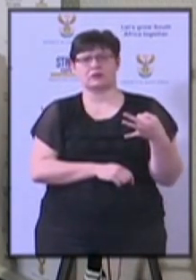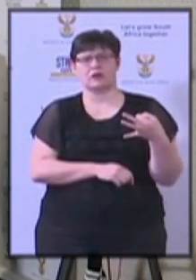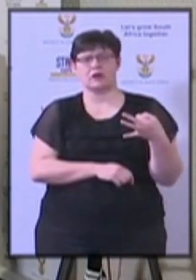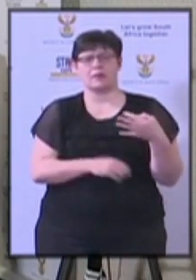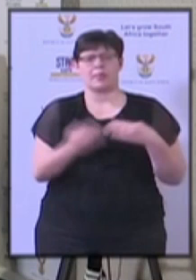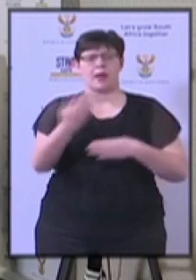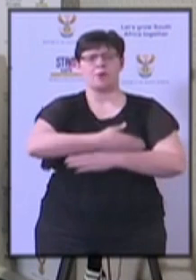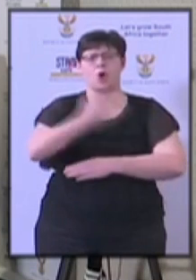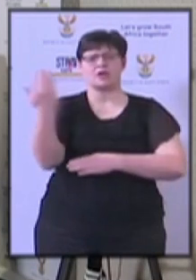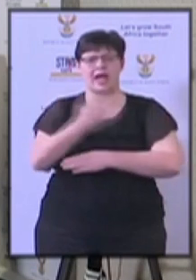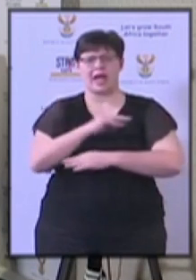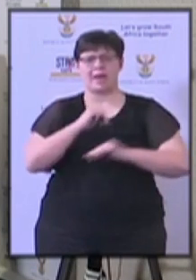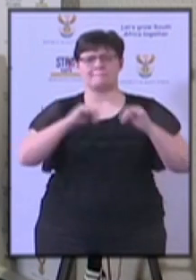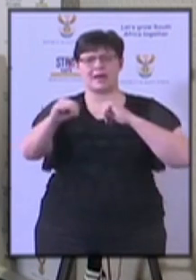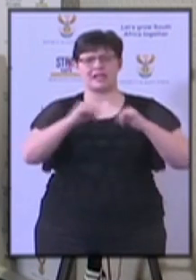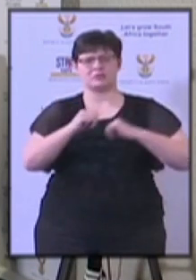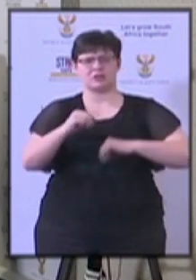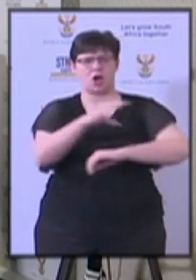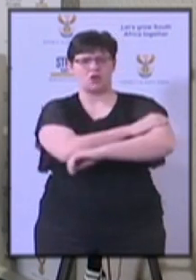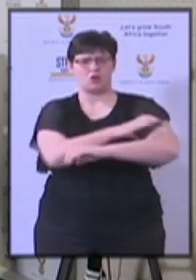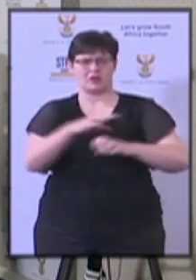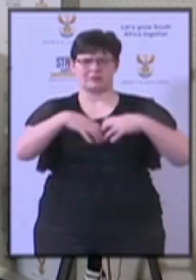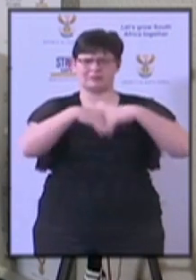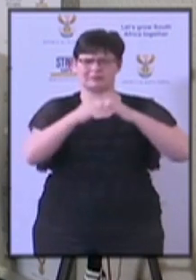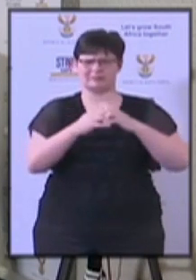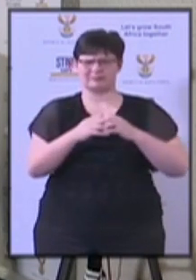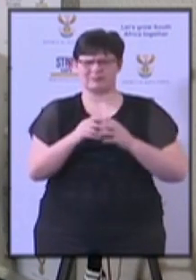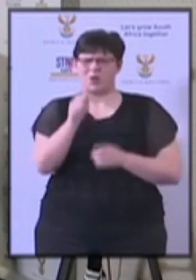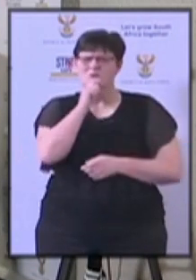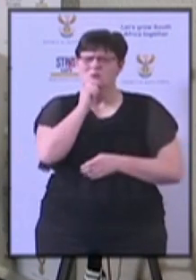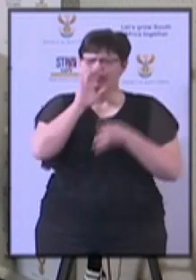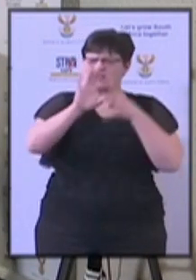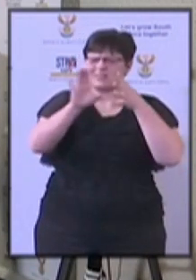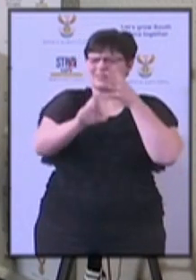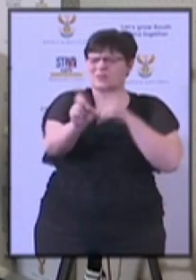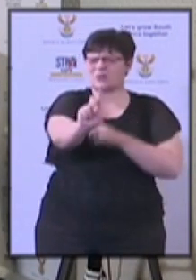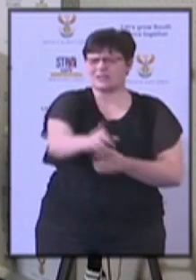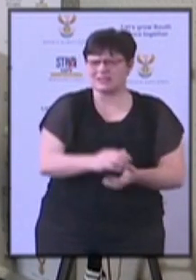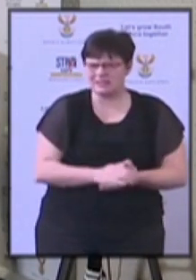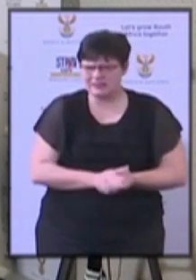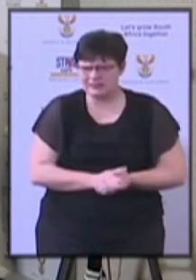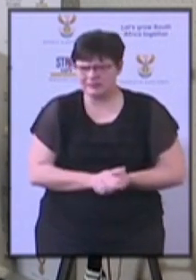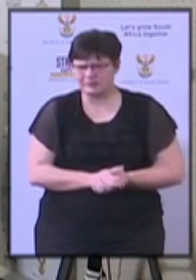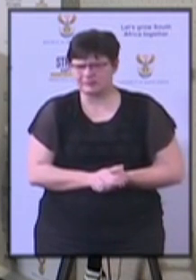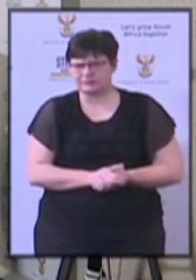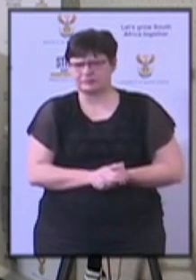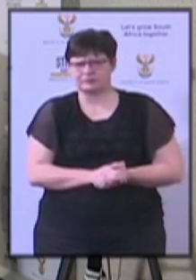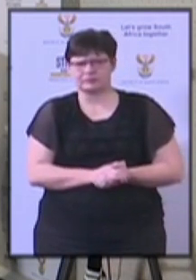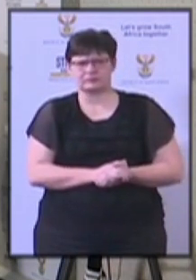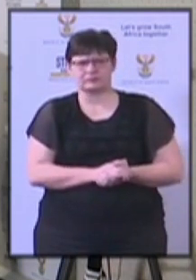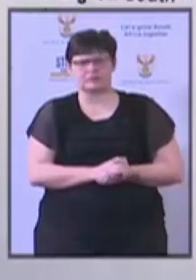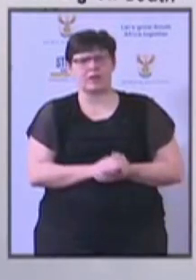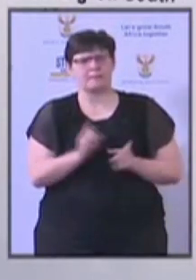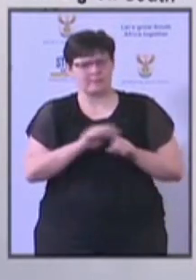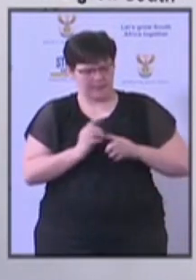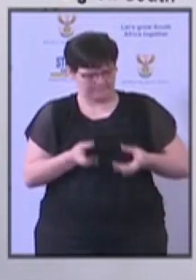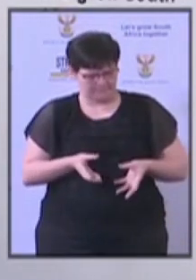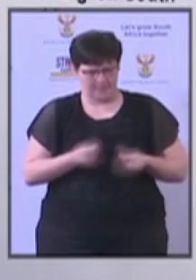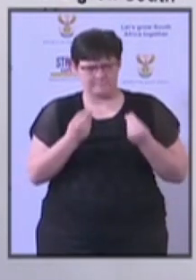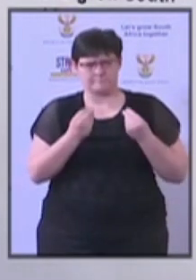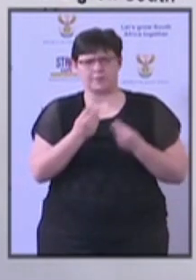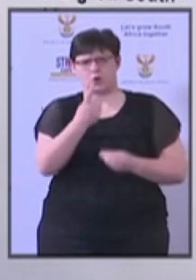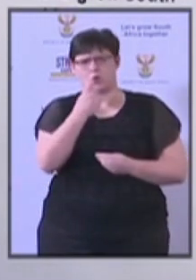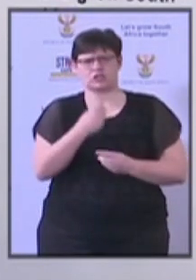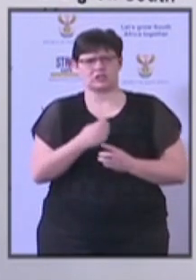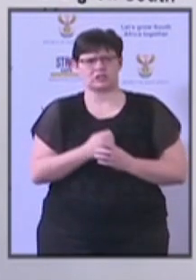Management Authority? Thank you, Chair. Okay, thanks very much, Jabu. I also have received a question from